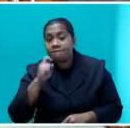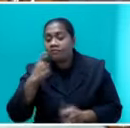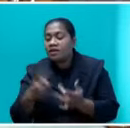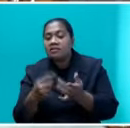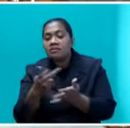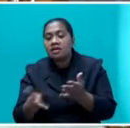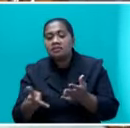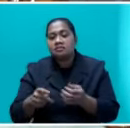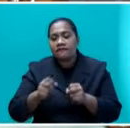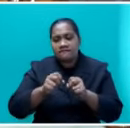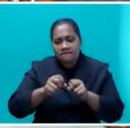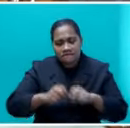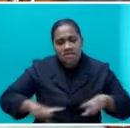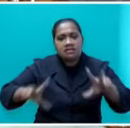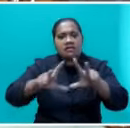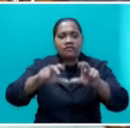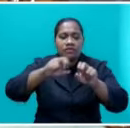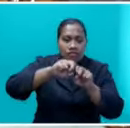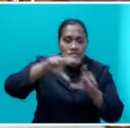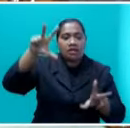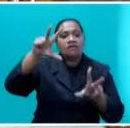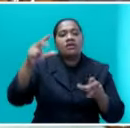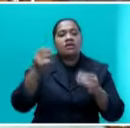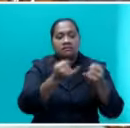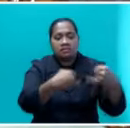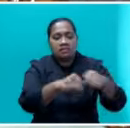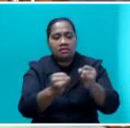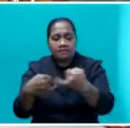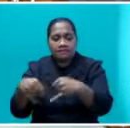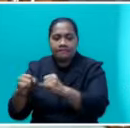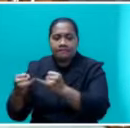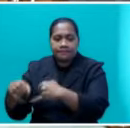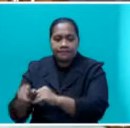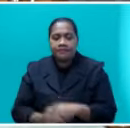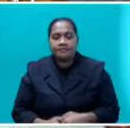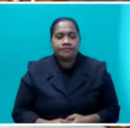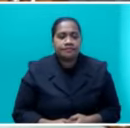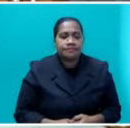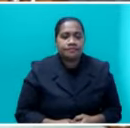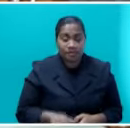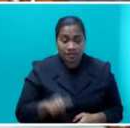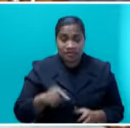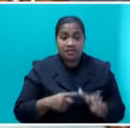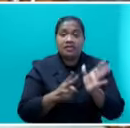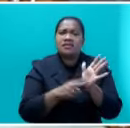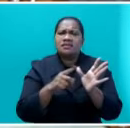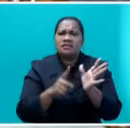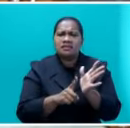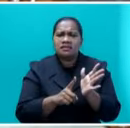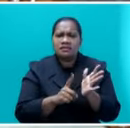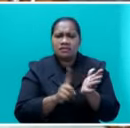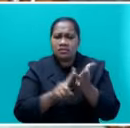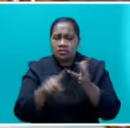Vitilevu, Vanuatu, and the Maritime Islands. Mr. Speaker, sir, the analog switchover date means that all broadcasters will cease